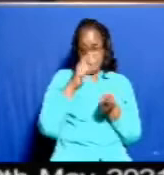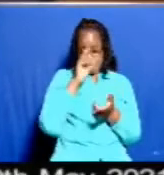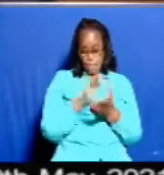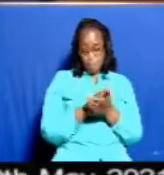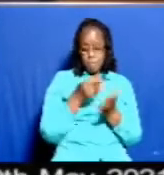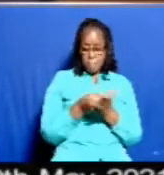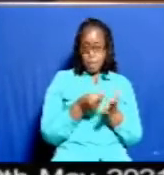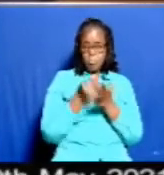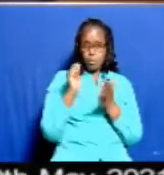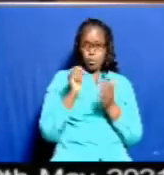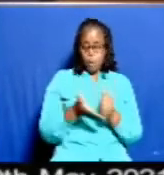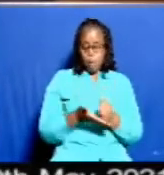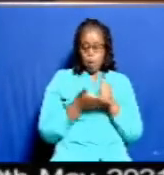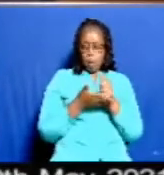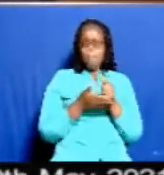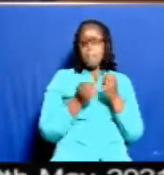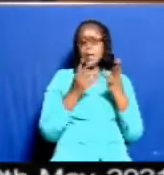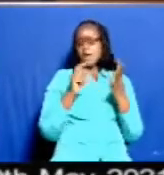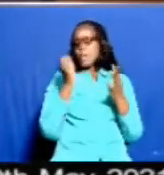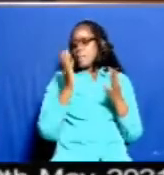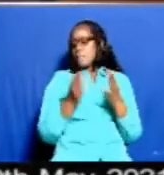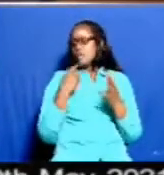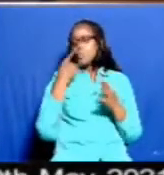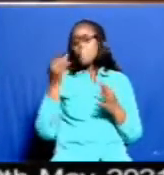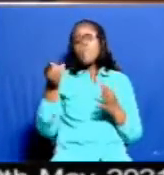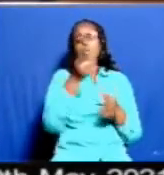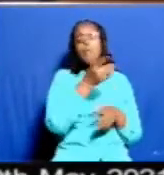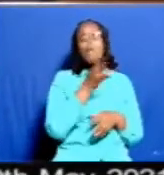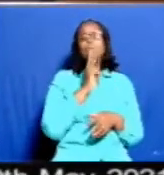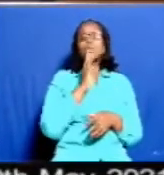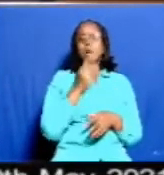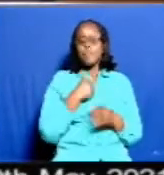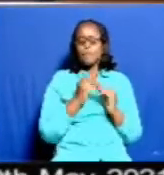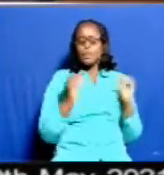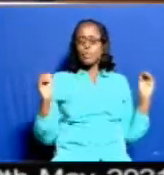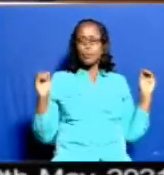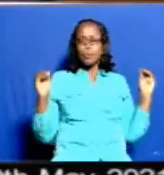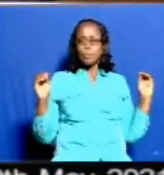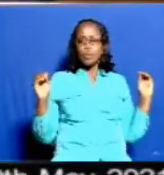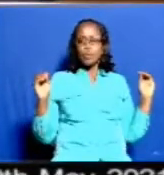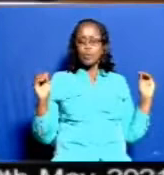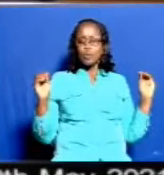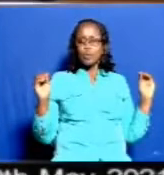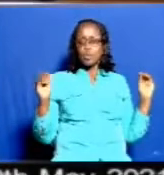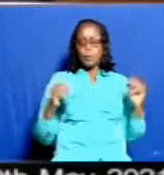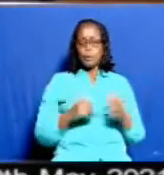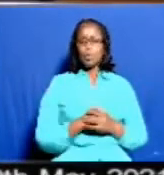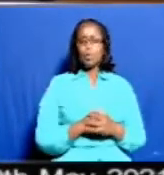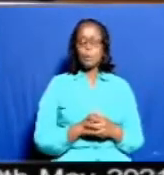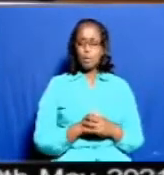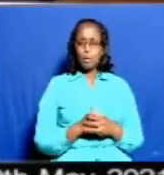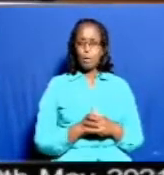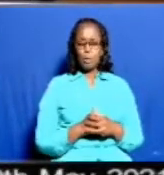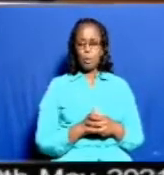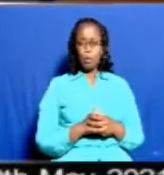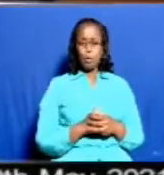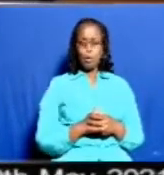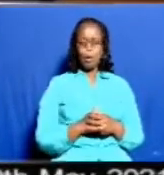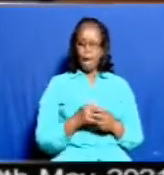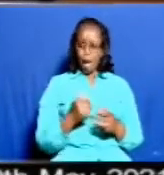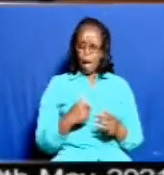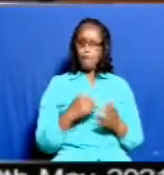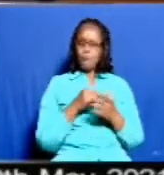are saying they have no water, like where I come from. They could be helped to get water. The same rules could be used to do other important